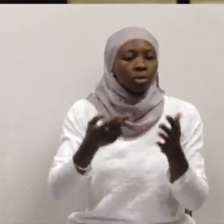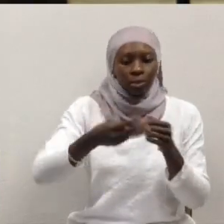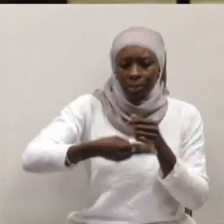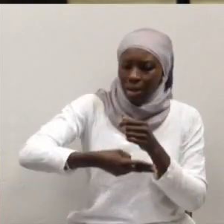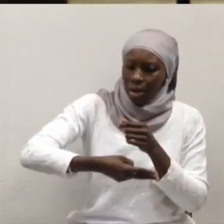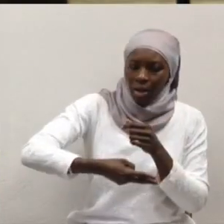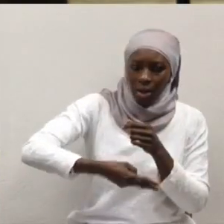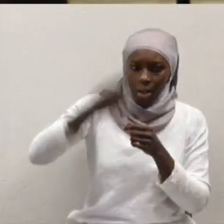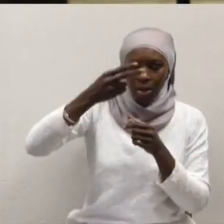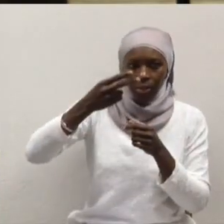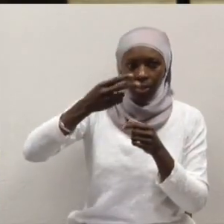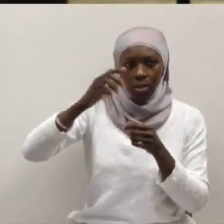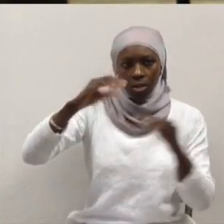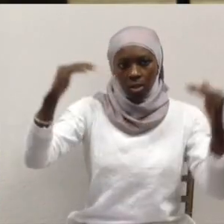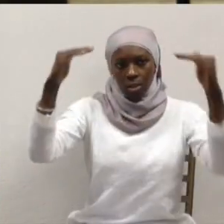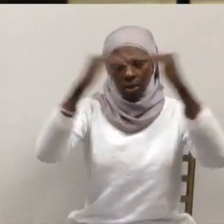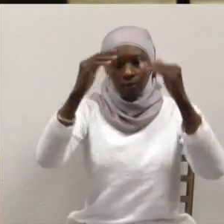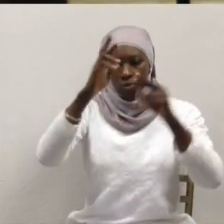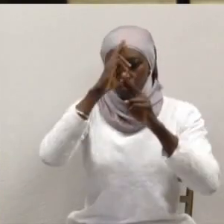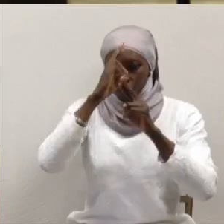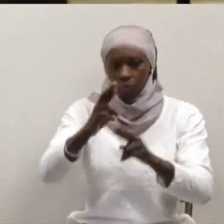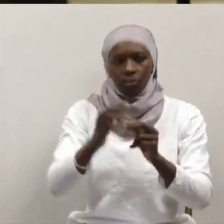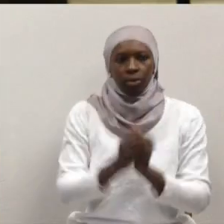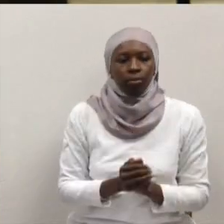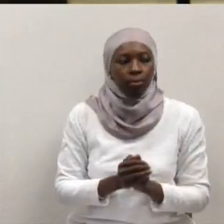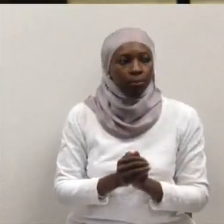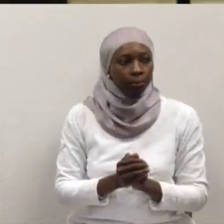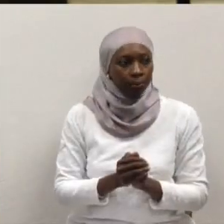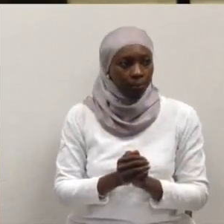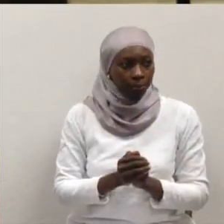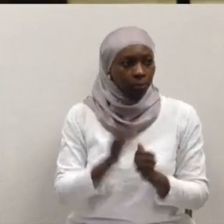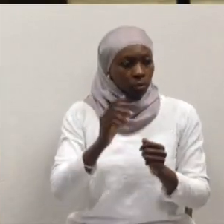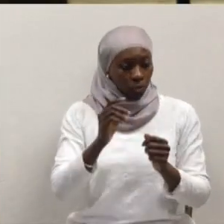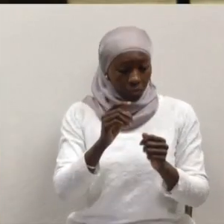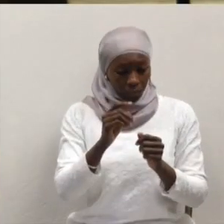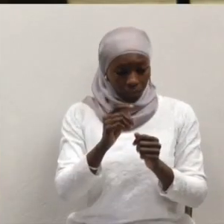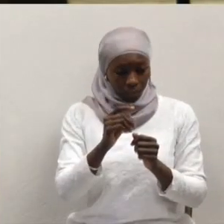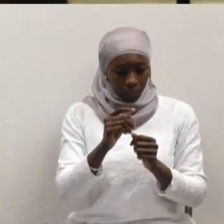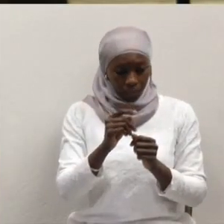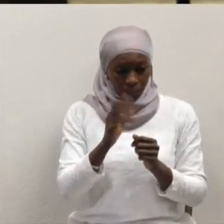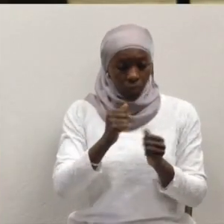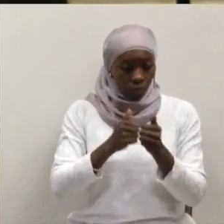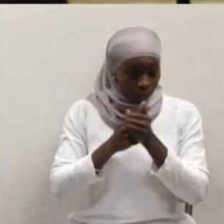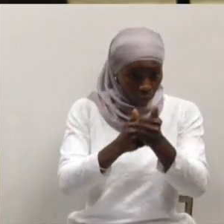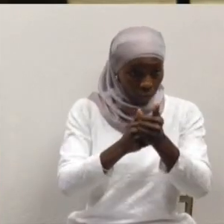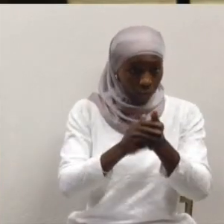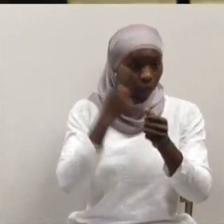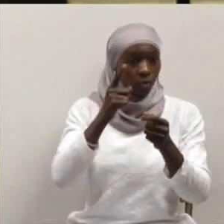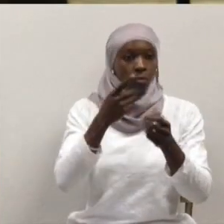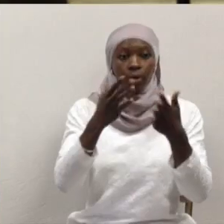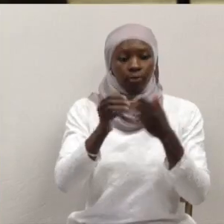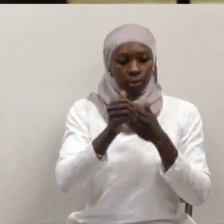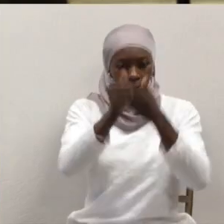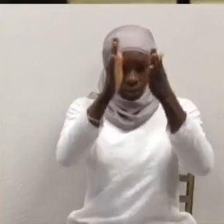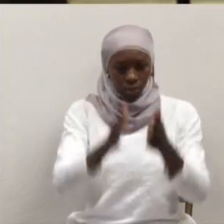and recognition. To recognize his leadership and to defer to his leadership. So even